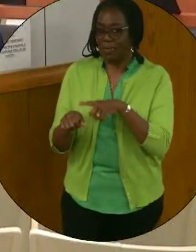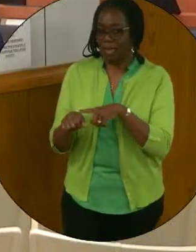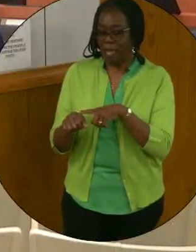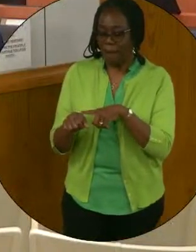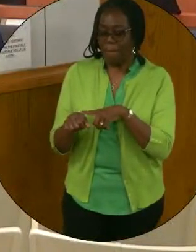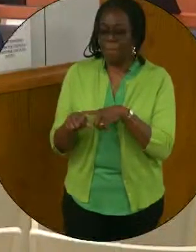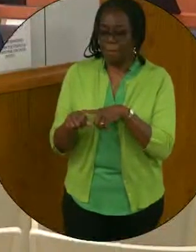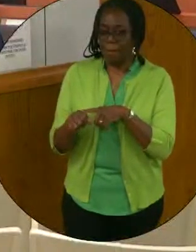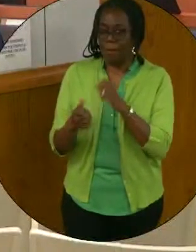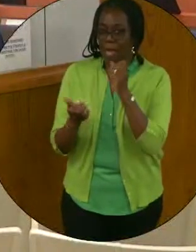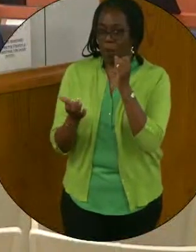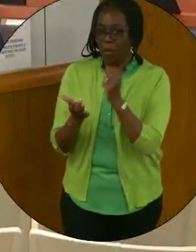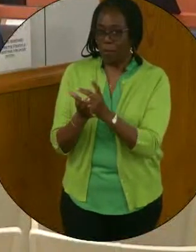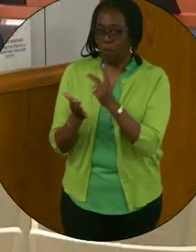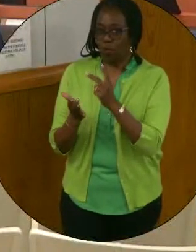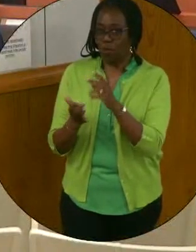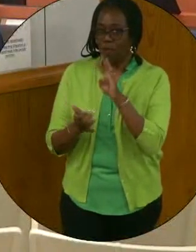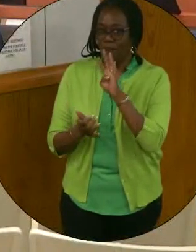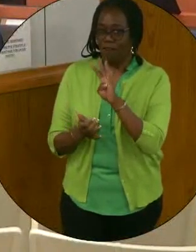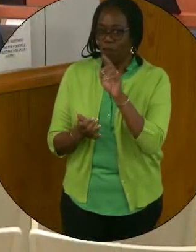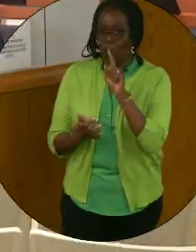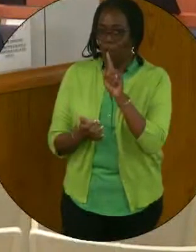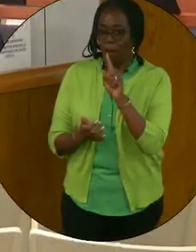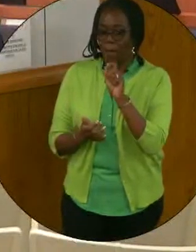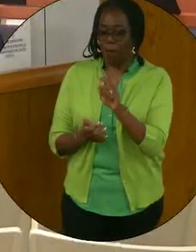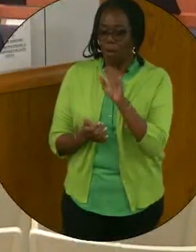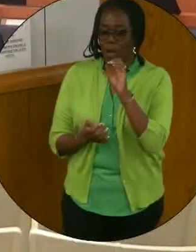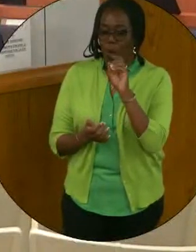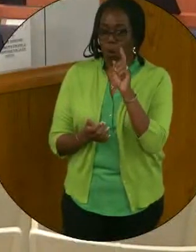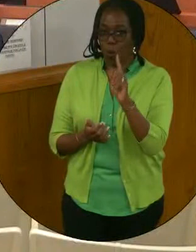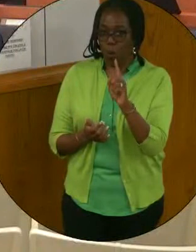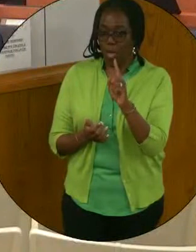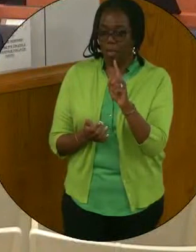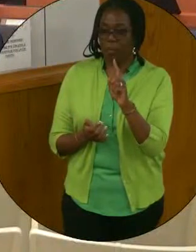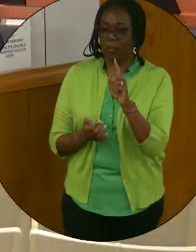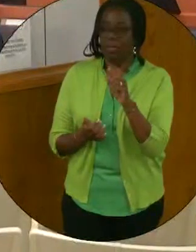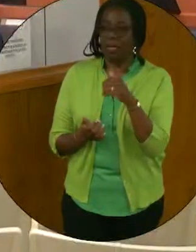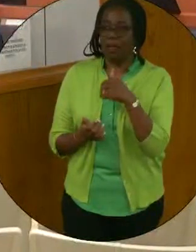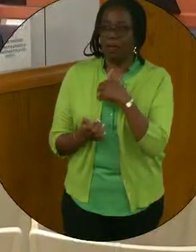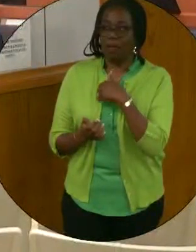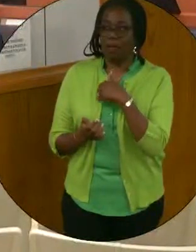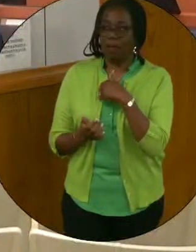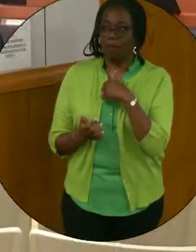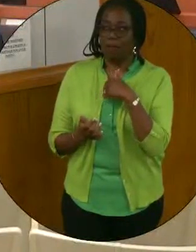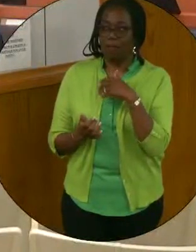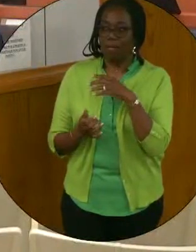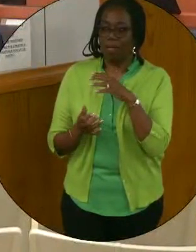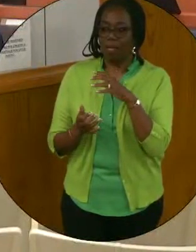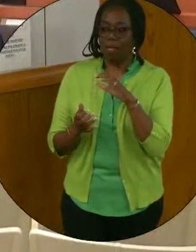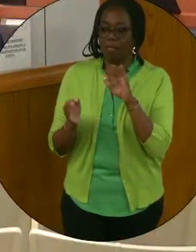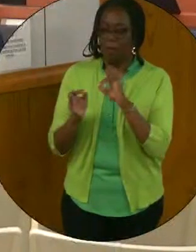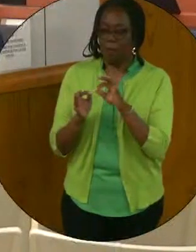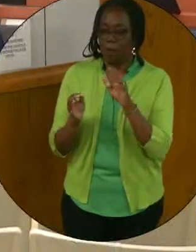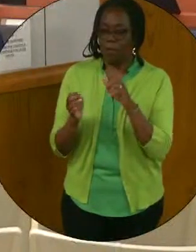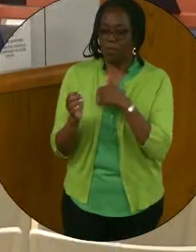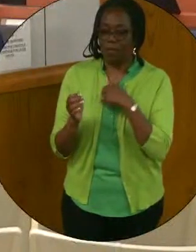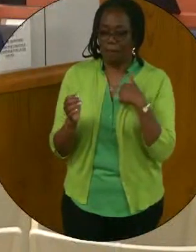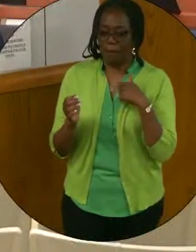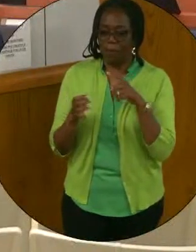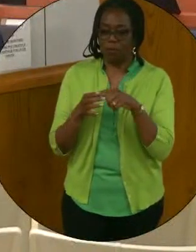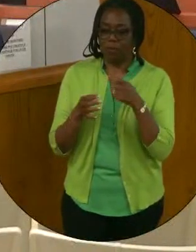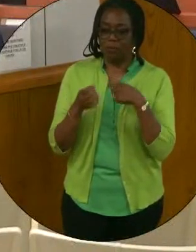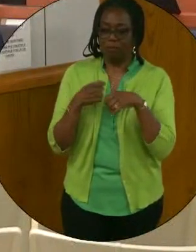to approve 4.01, appointment of a member to fill an unexpired term on the Nevada Interscholastic